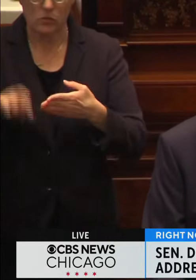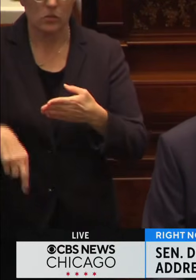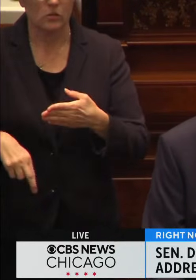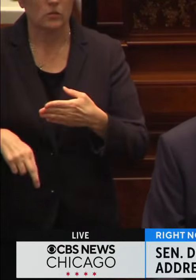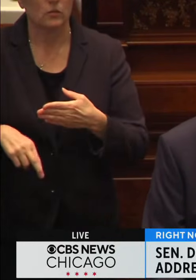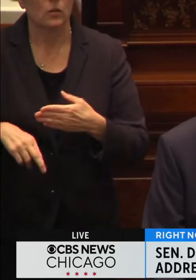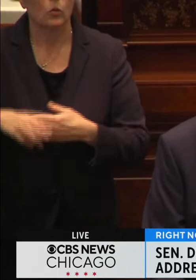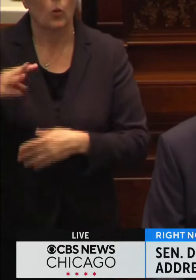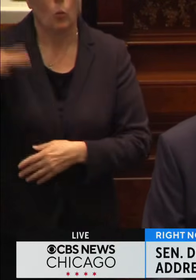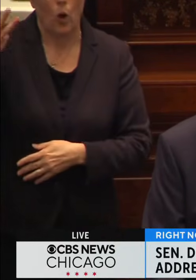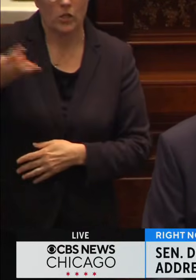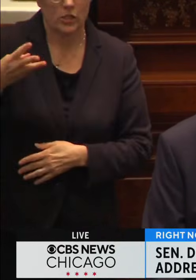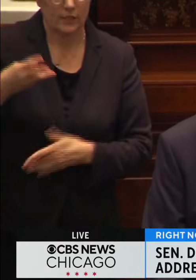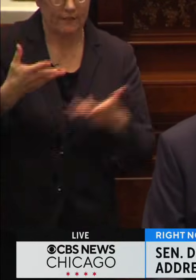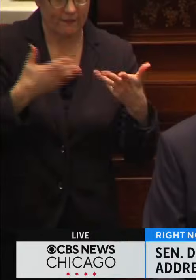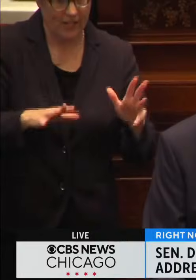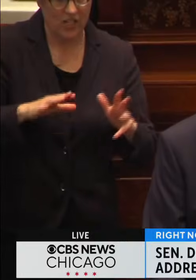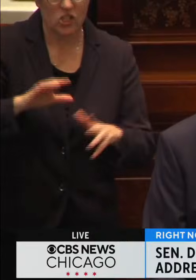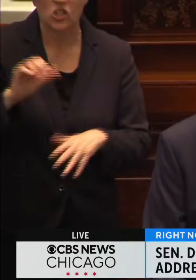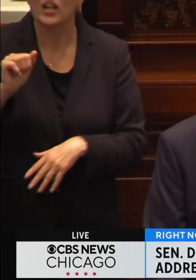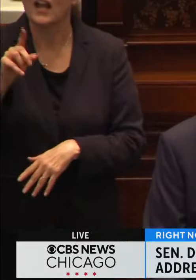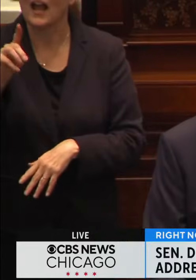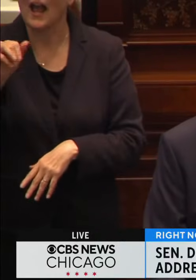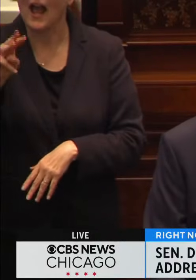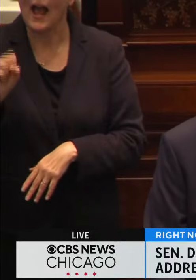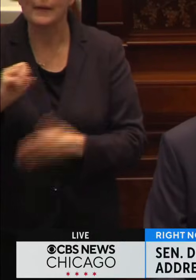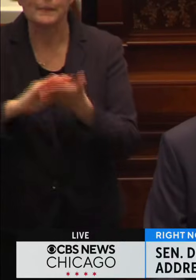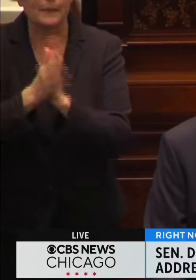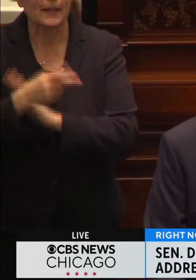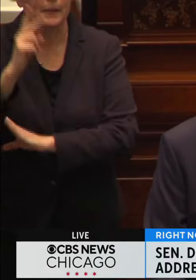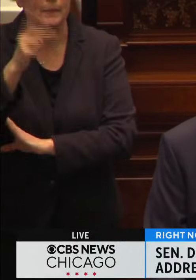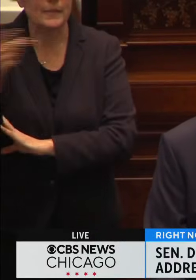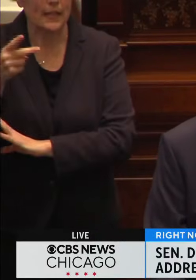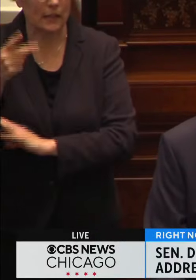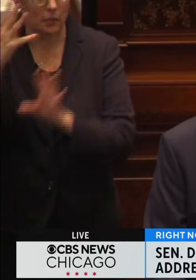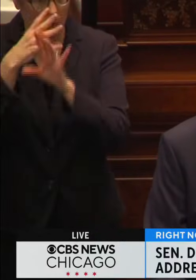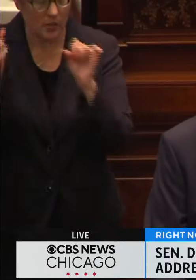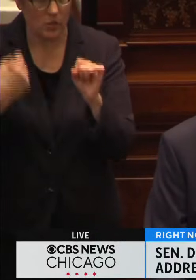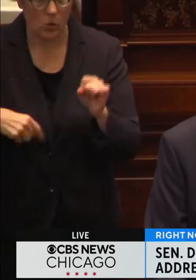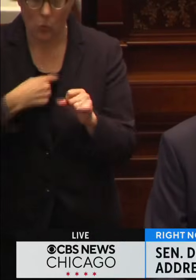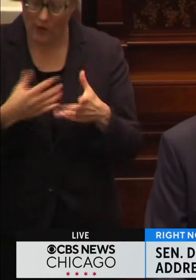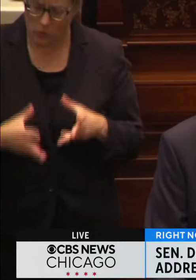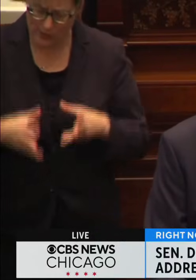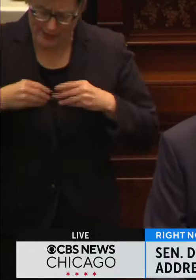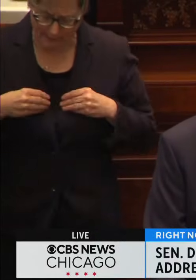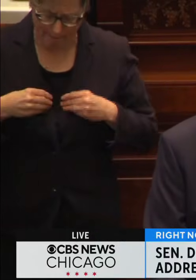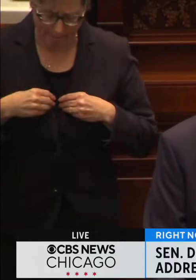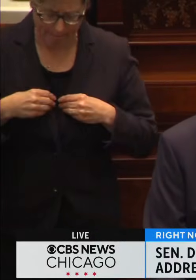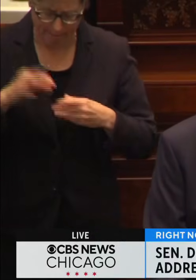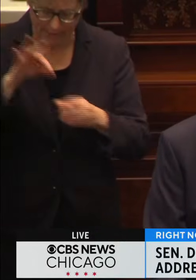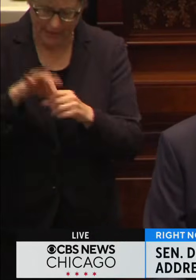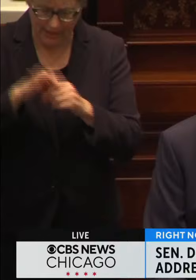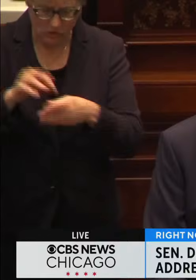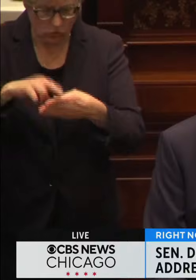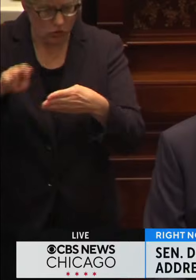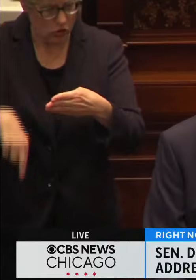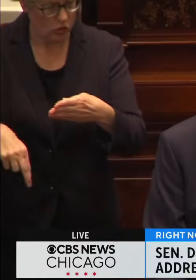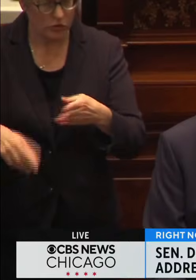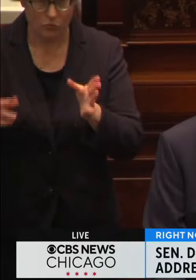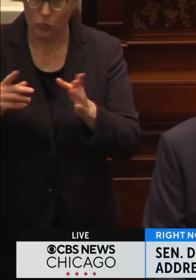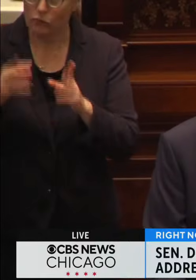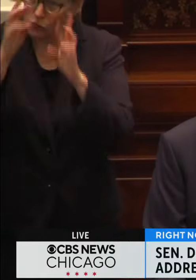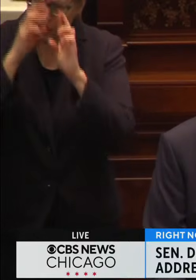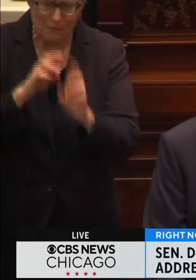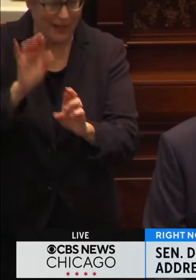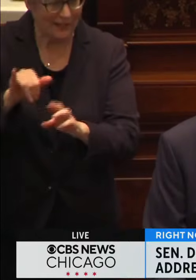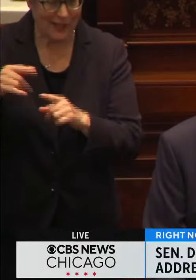George Washington, we have accepted the finality of the election process throughout our 250-year